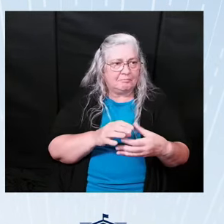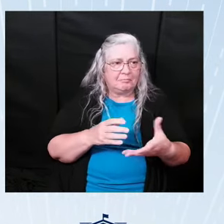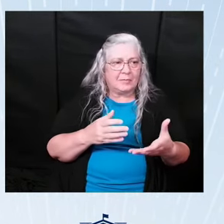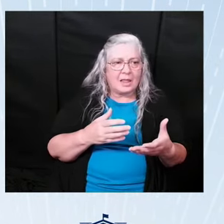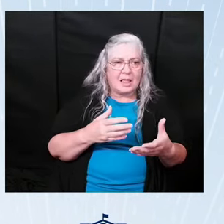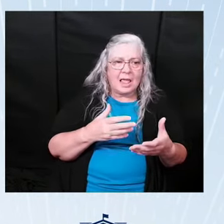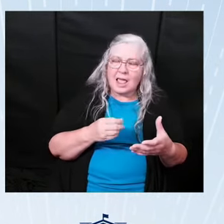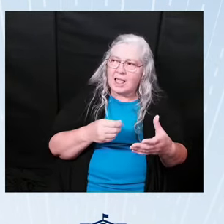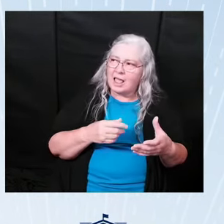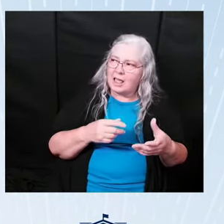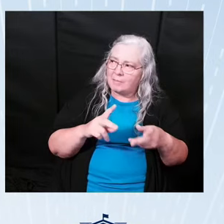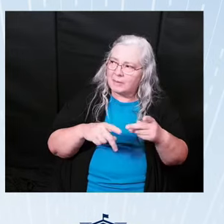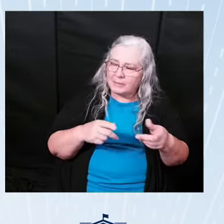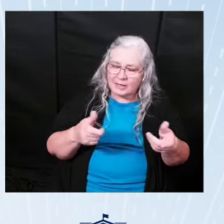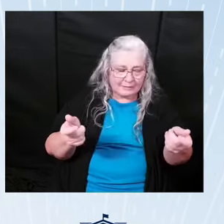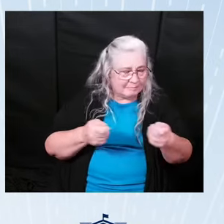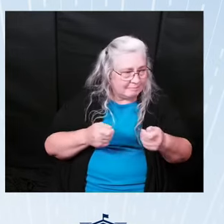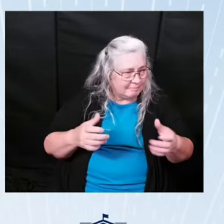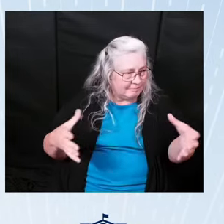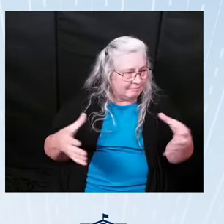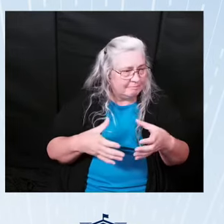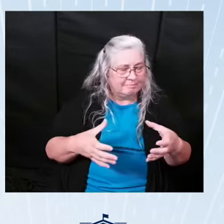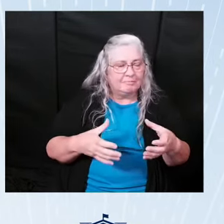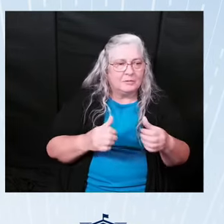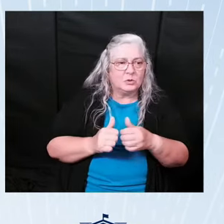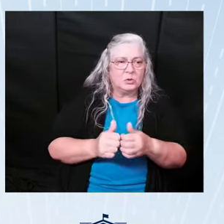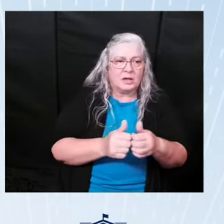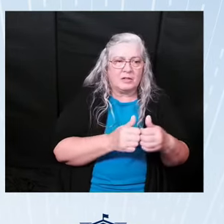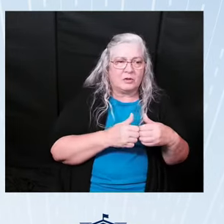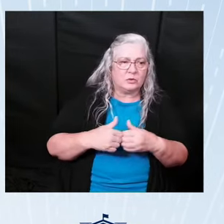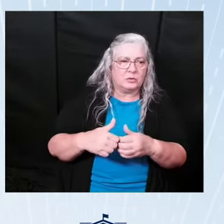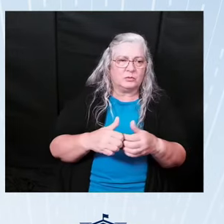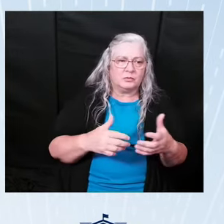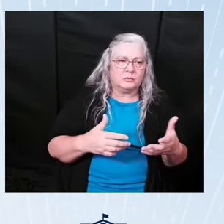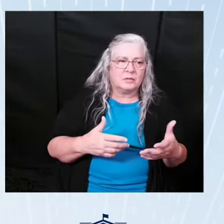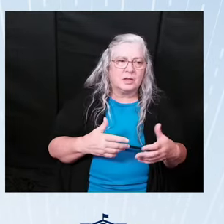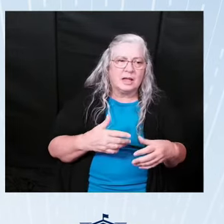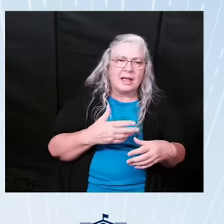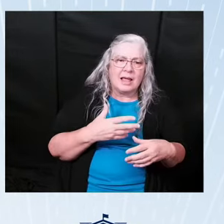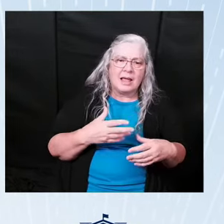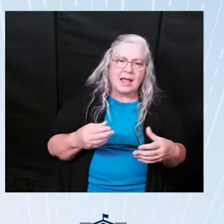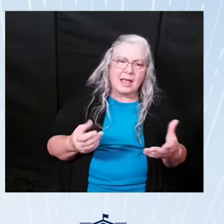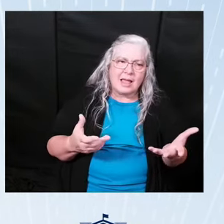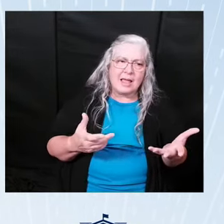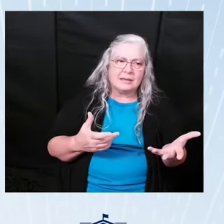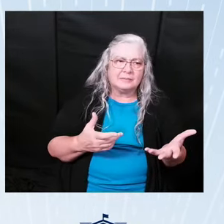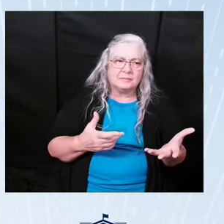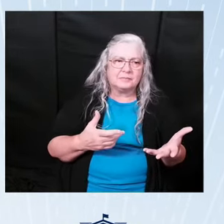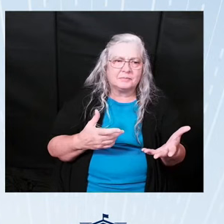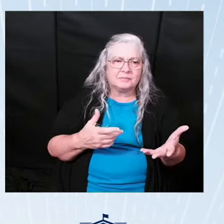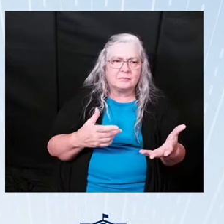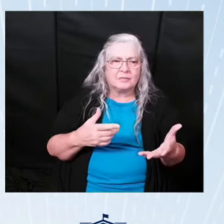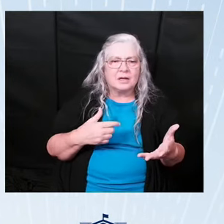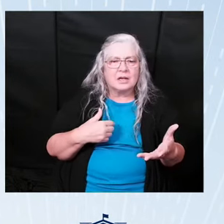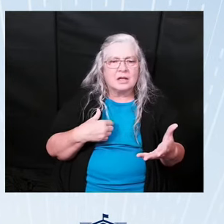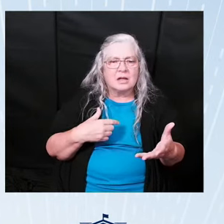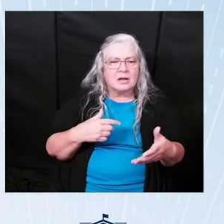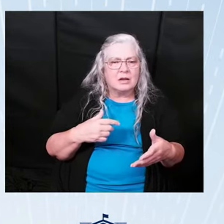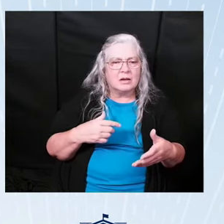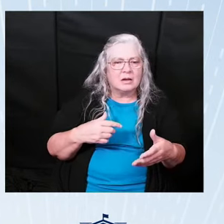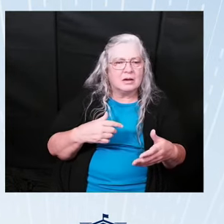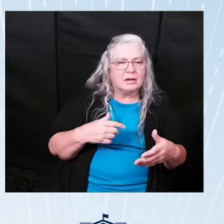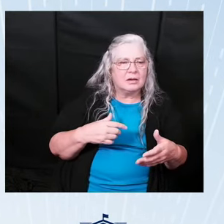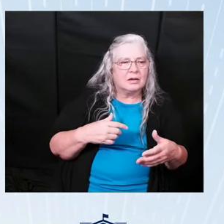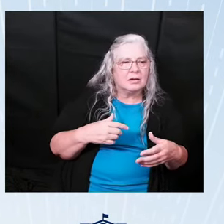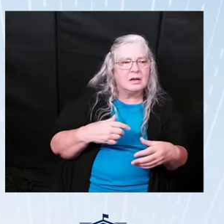right, moving on to our third question to Ms. Lopez. And again, the president often has said that